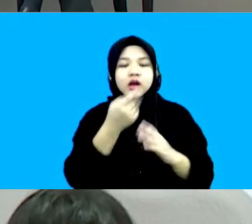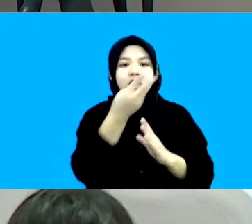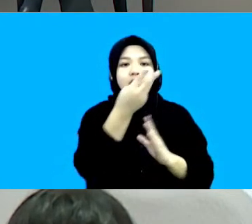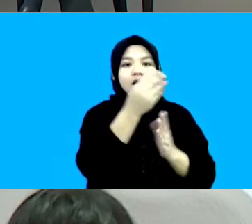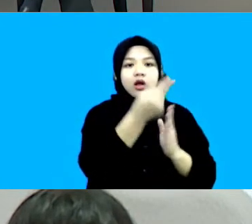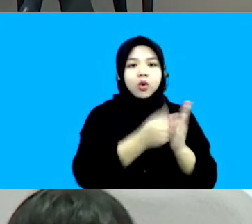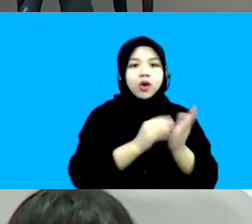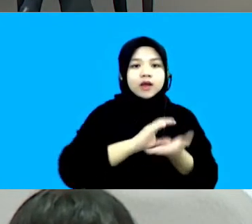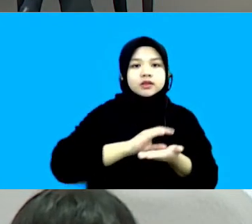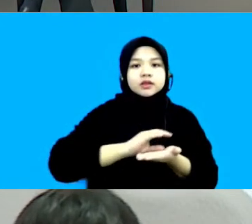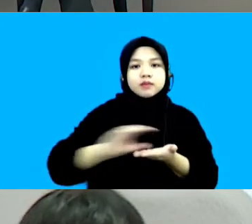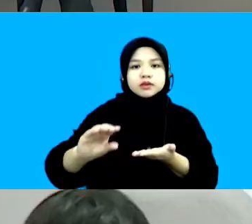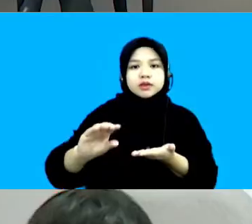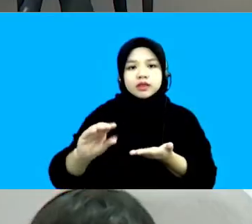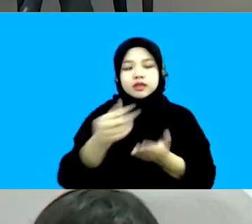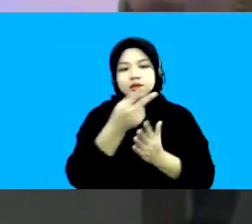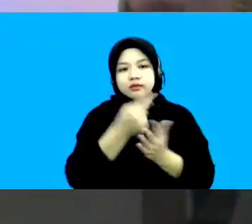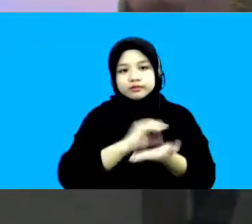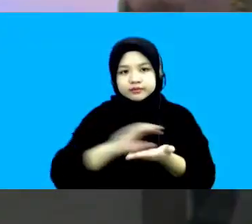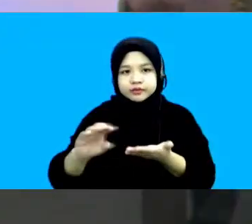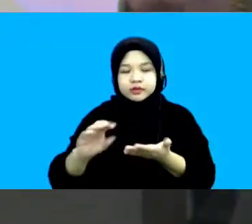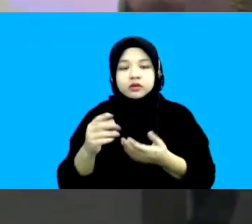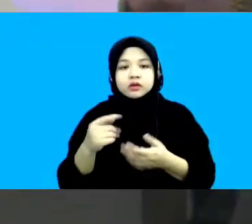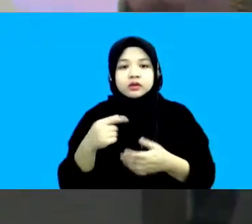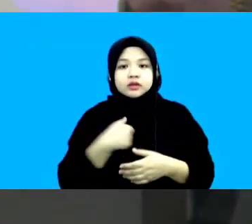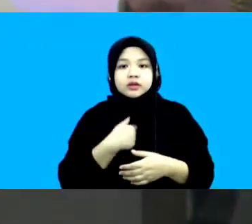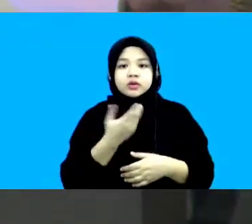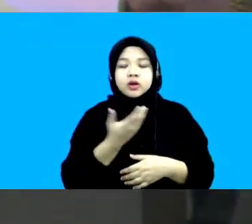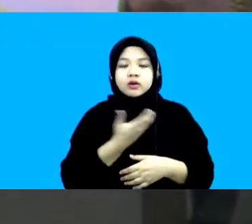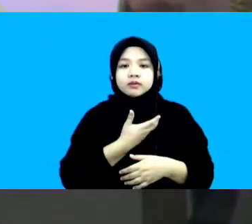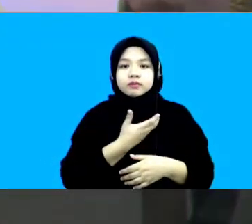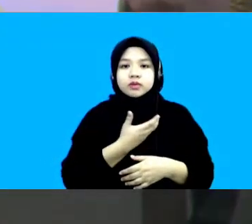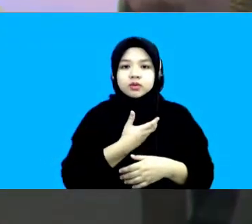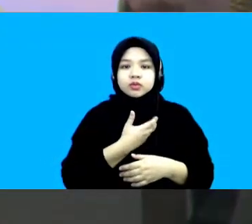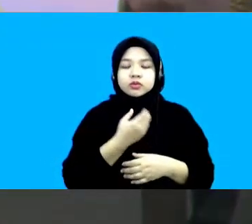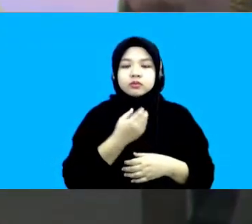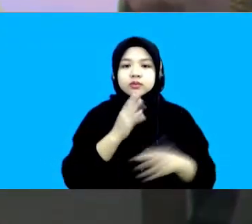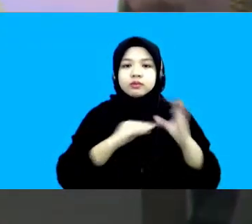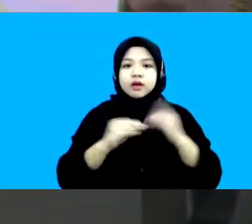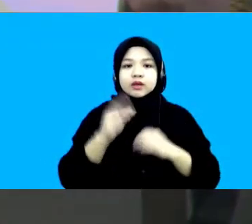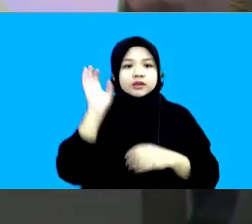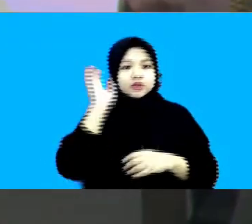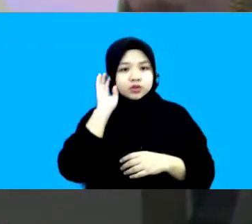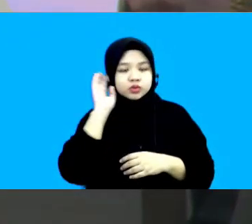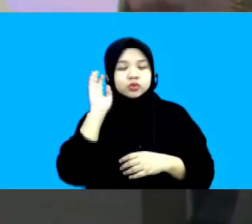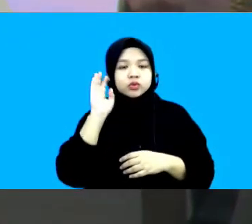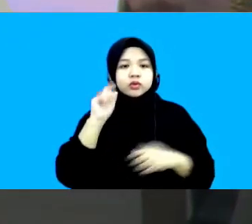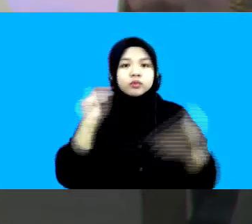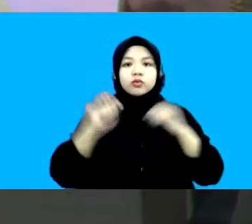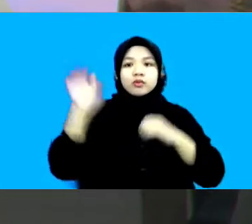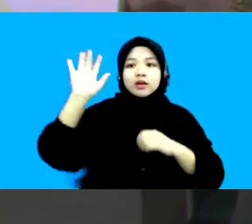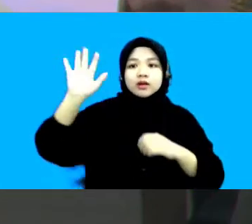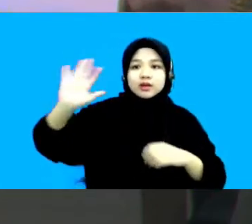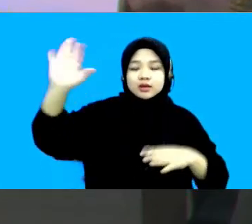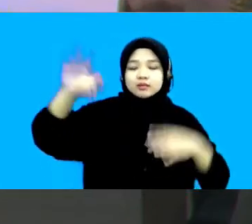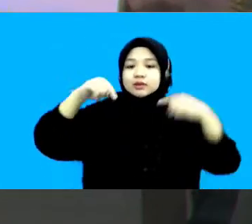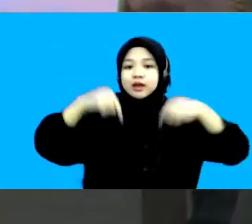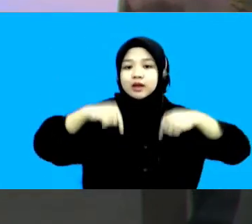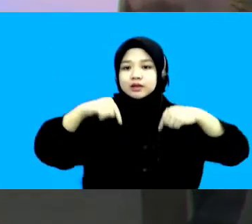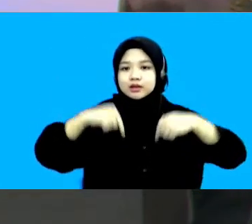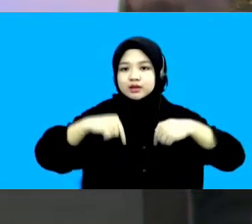system collapse and the economy collapse, so we should do something on this issue of health. This is a